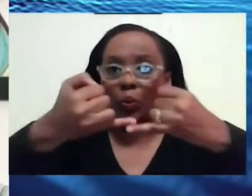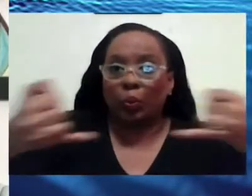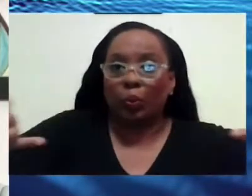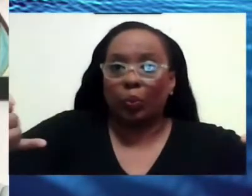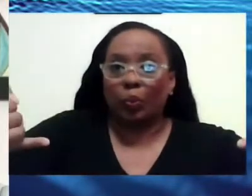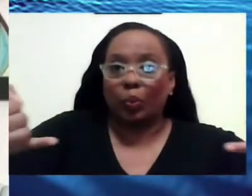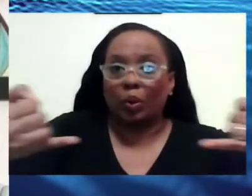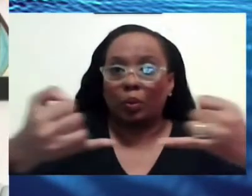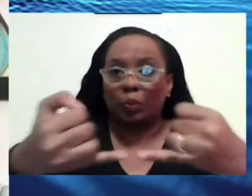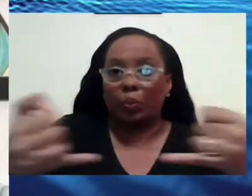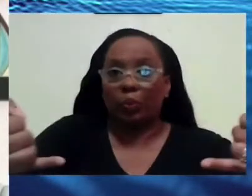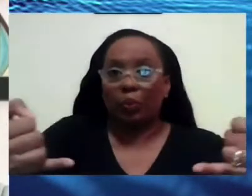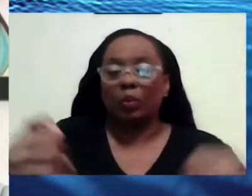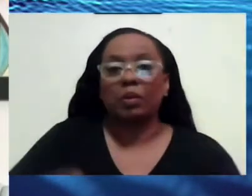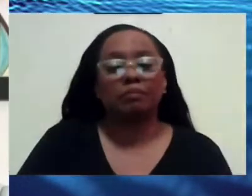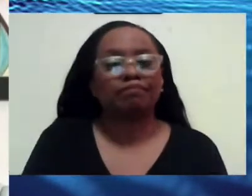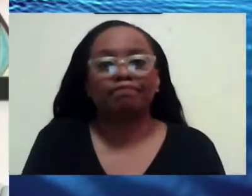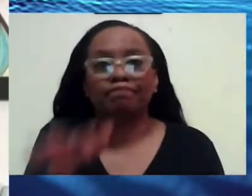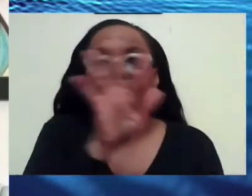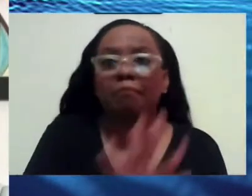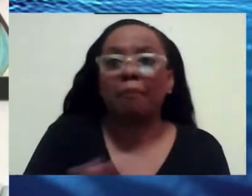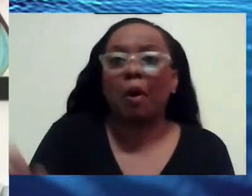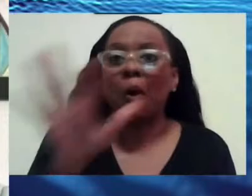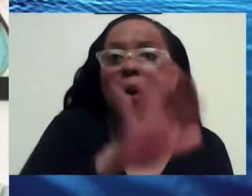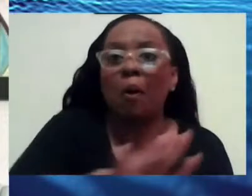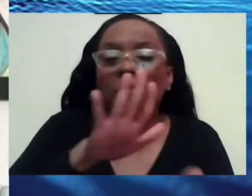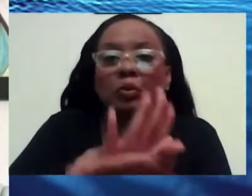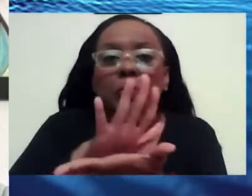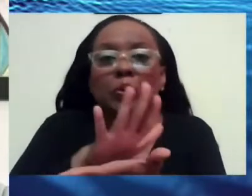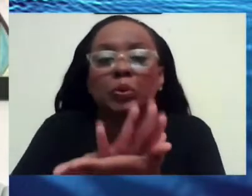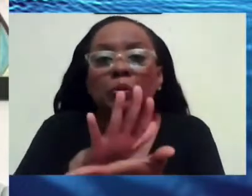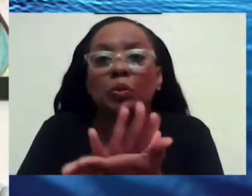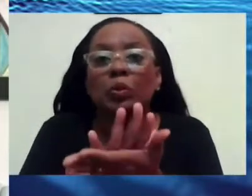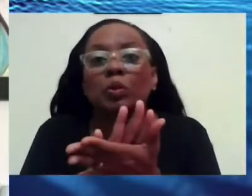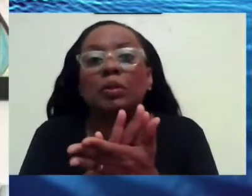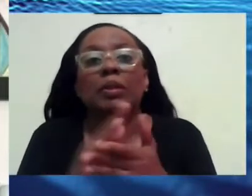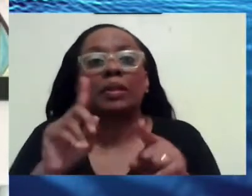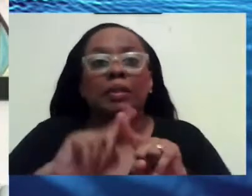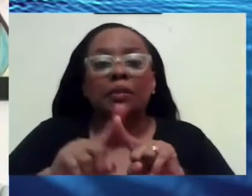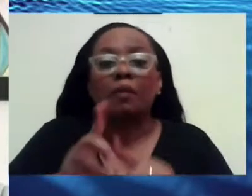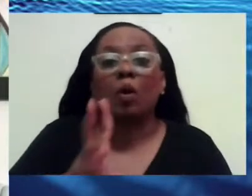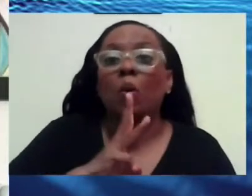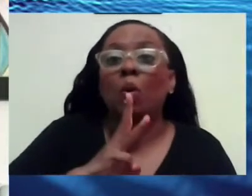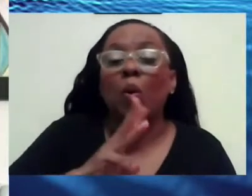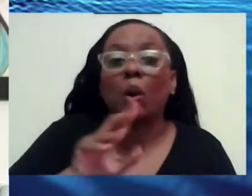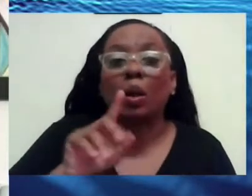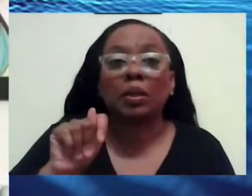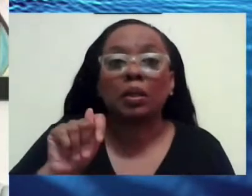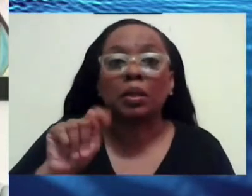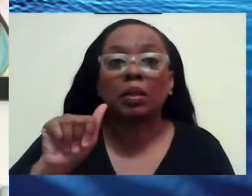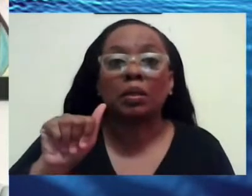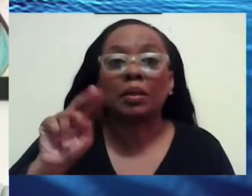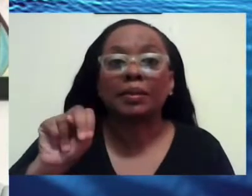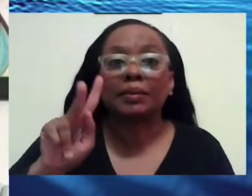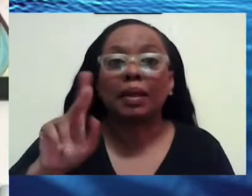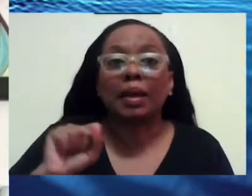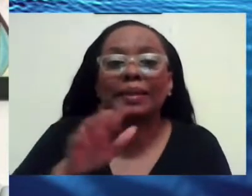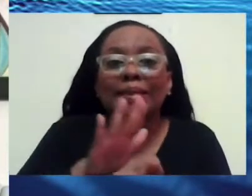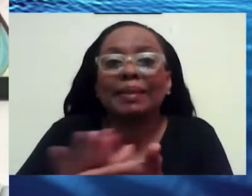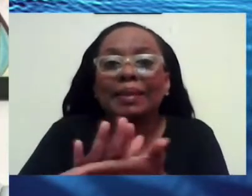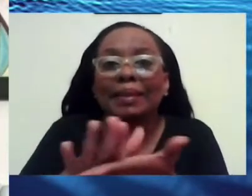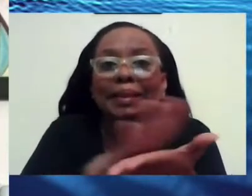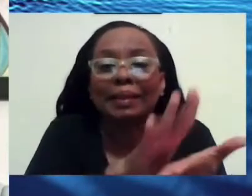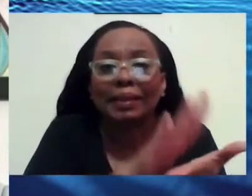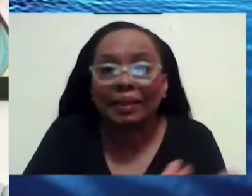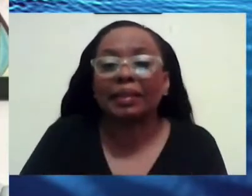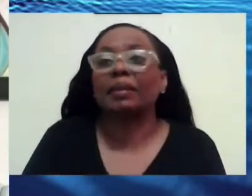minor works were being done in terms of plumbing, in terms of our water tanks having been cleaned, the water heaters being serviced, AC units,